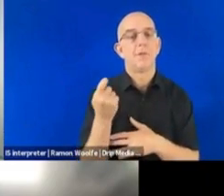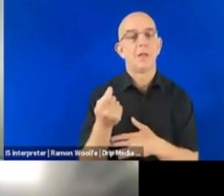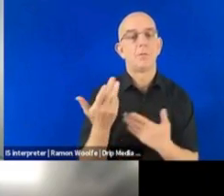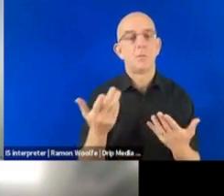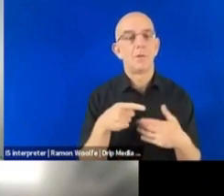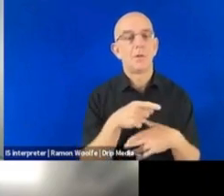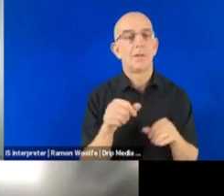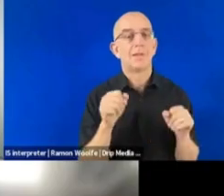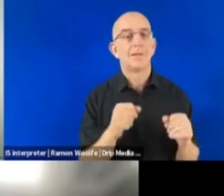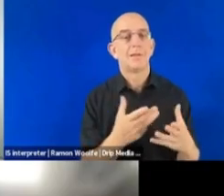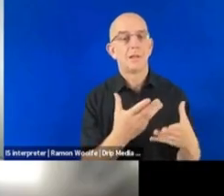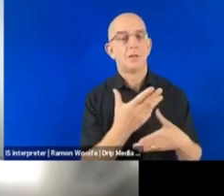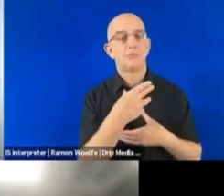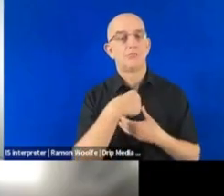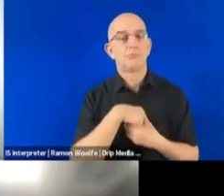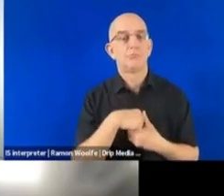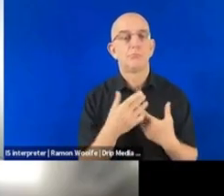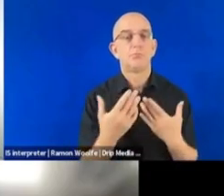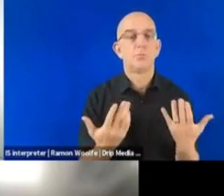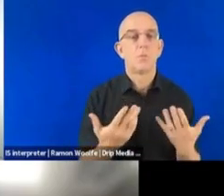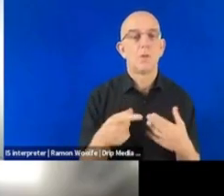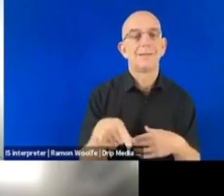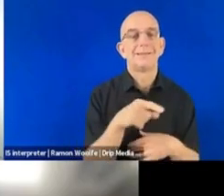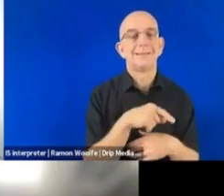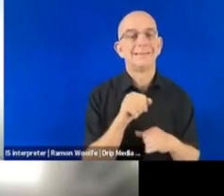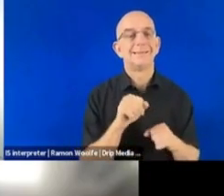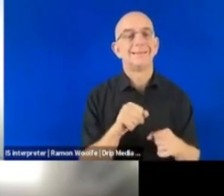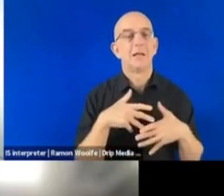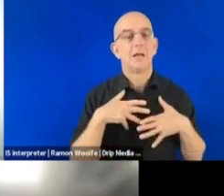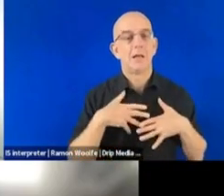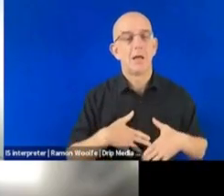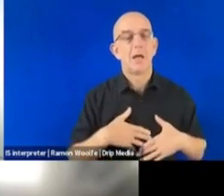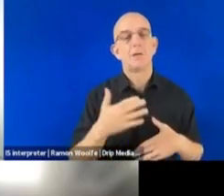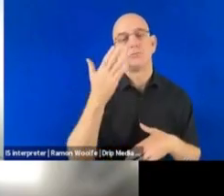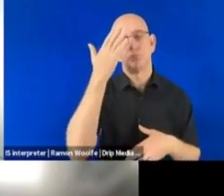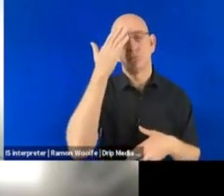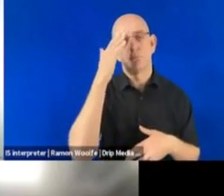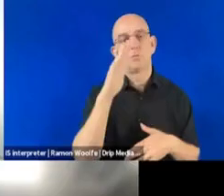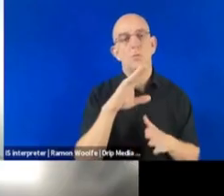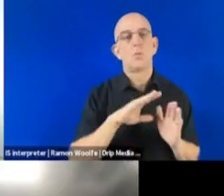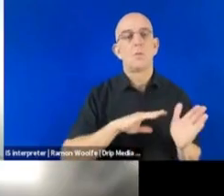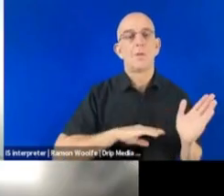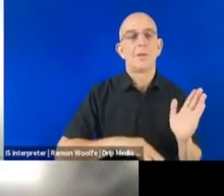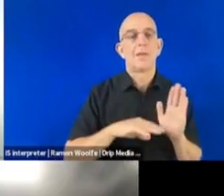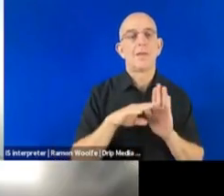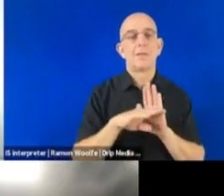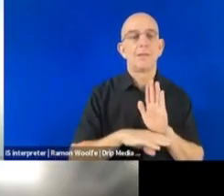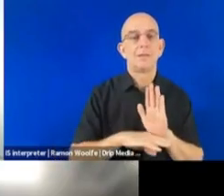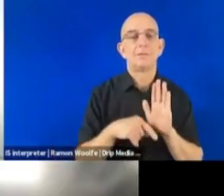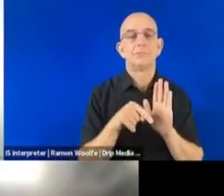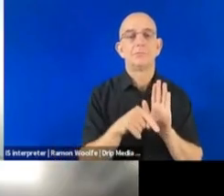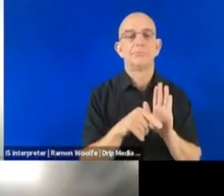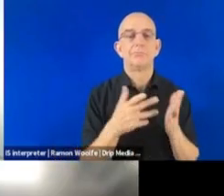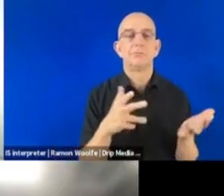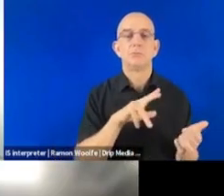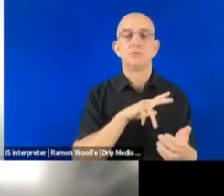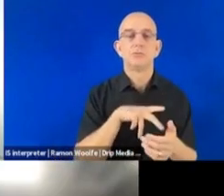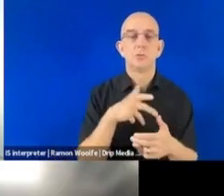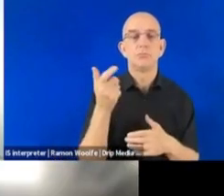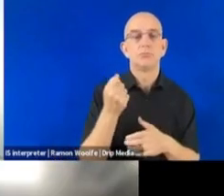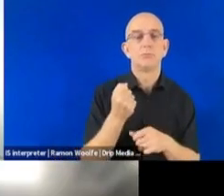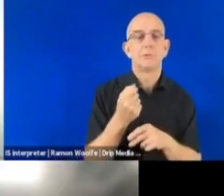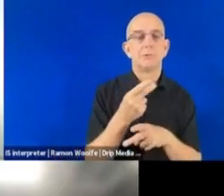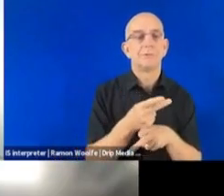integrated social protection services. Lastly, trying to be able to mainstream a number of